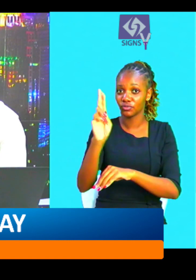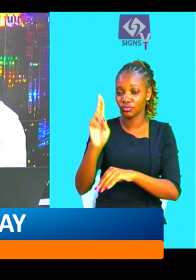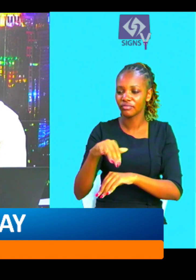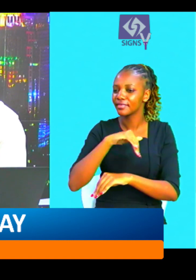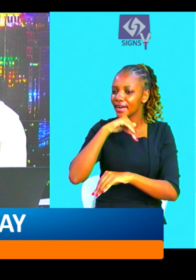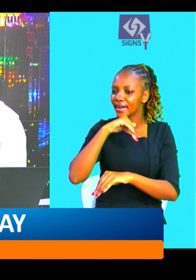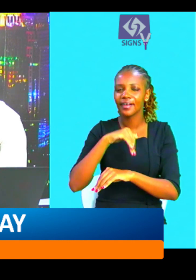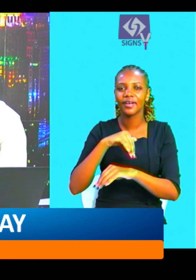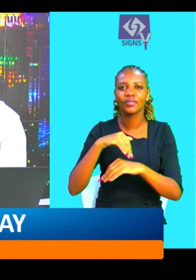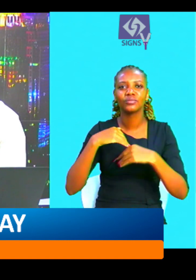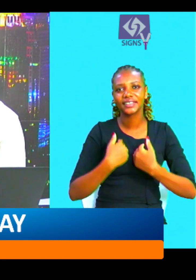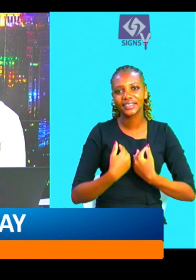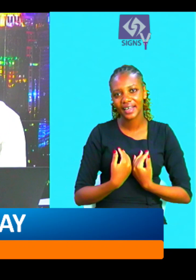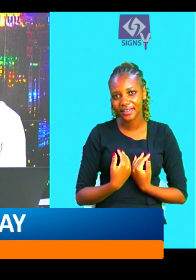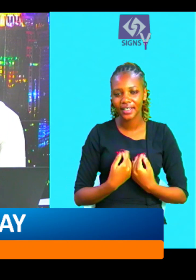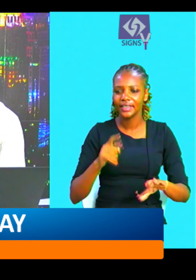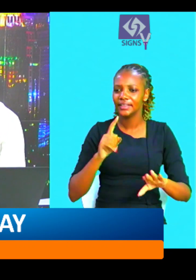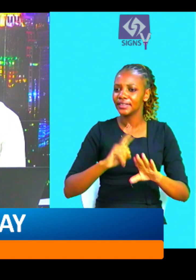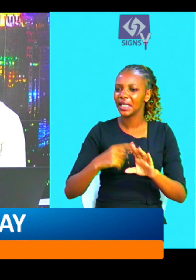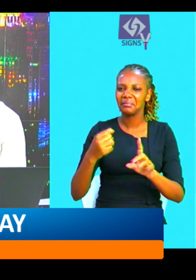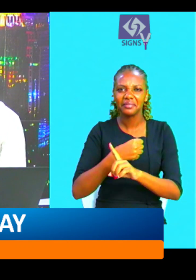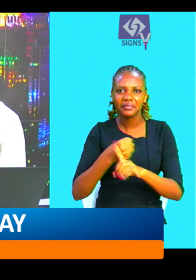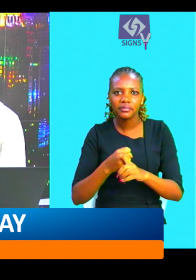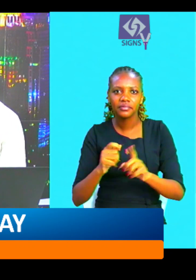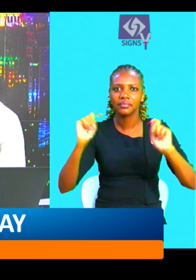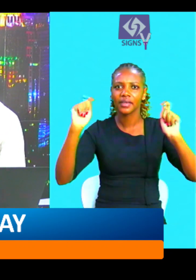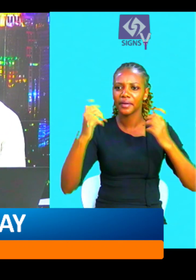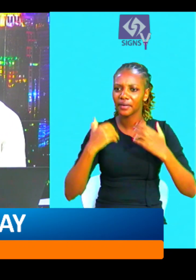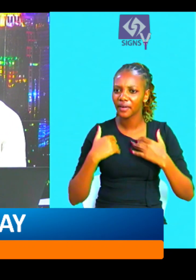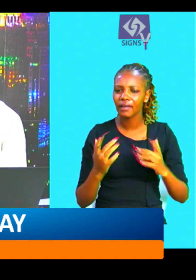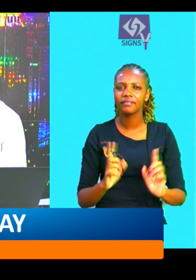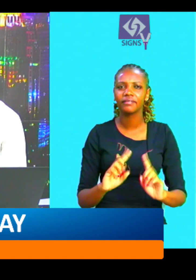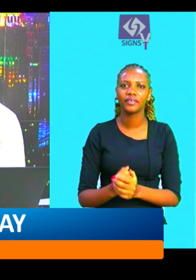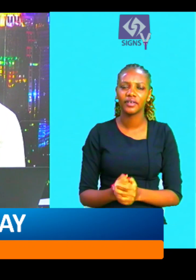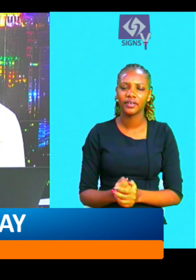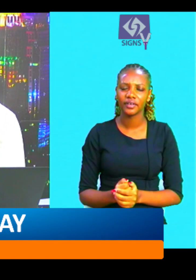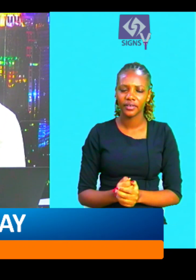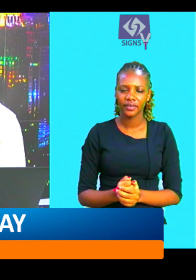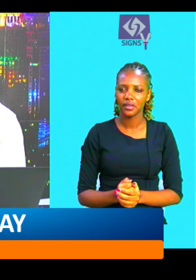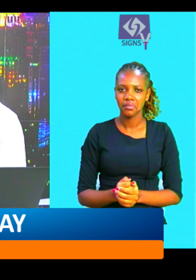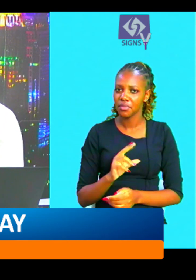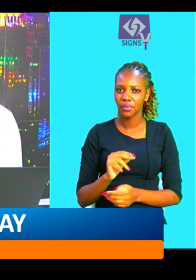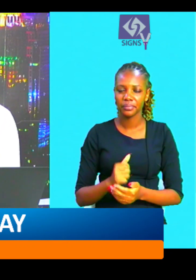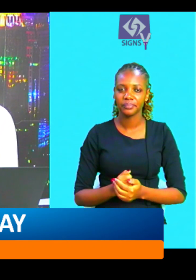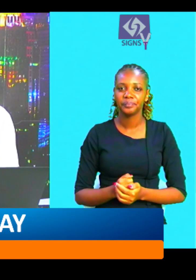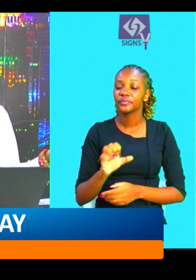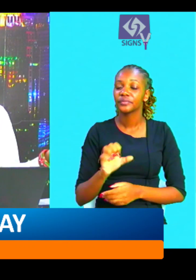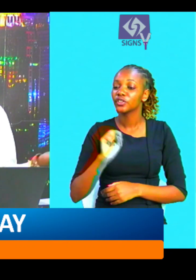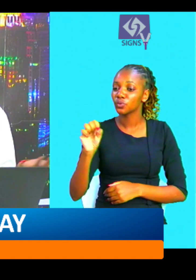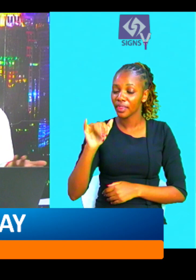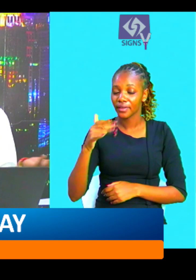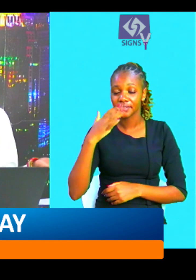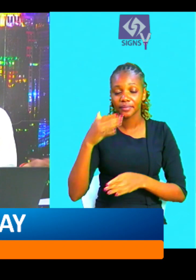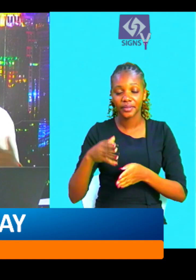be busy. They'll not even have time to you know for demonstrations and such. Yeah. And that will be my advice to the